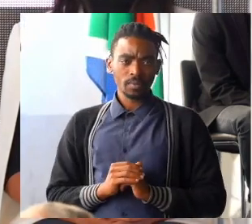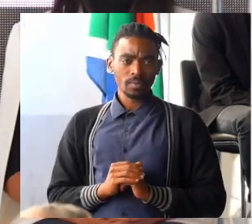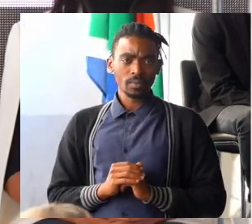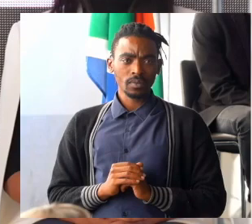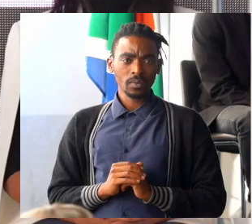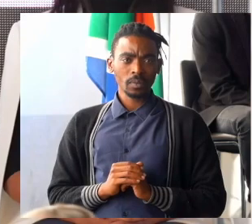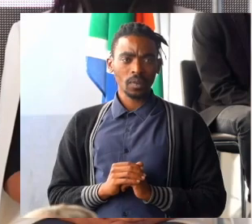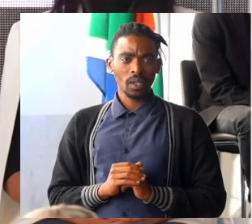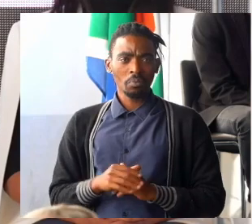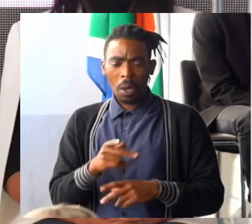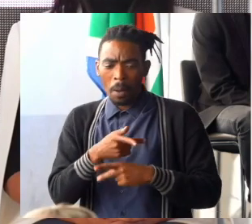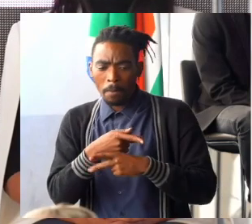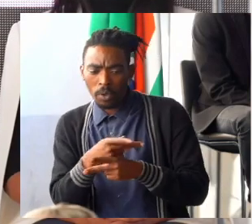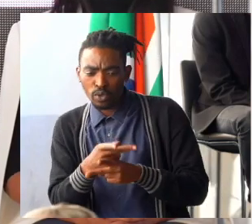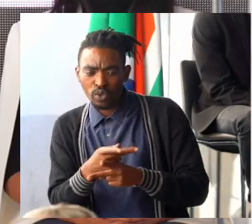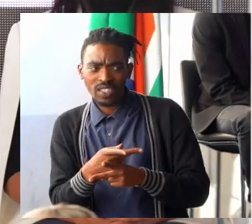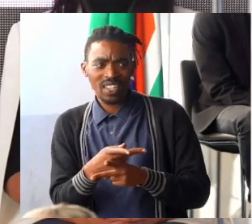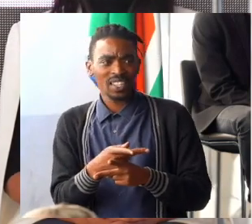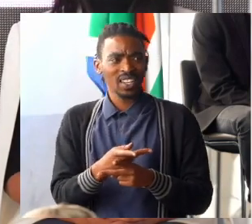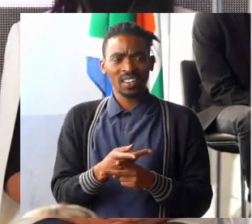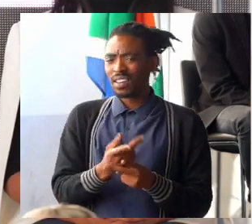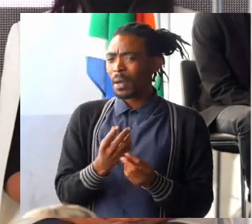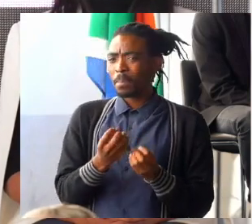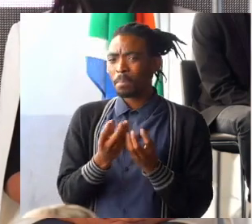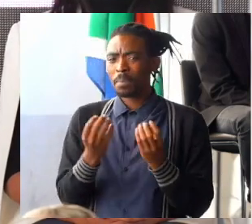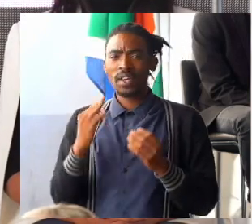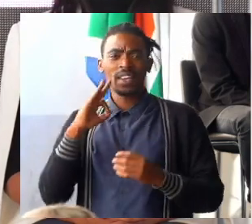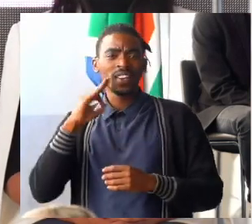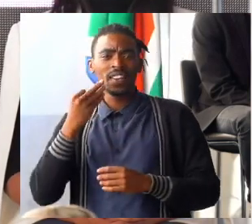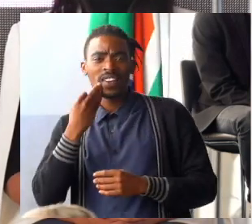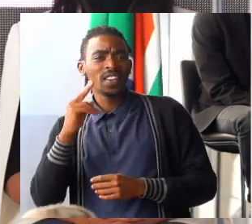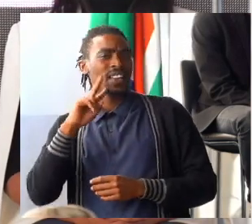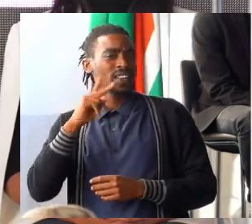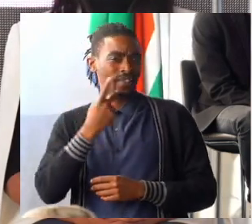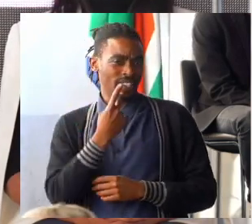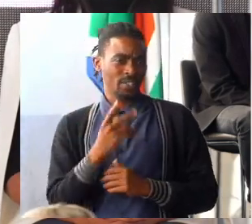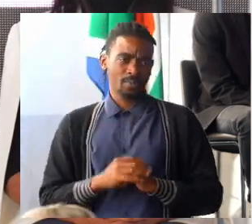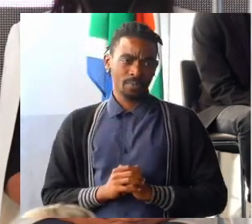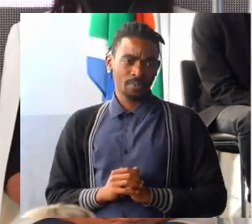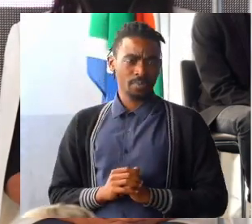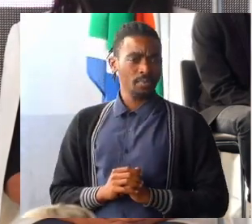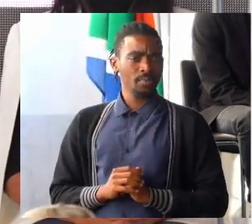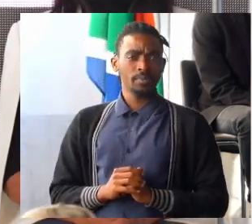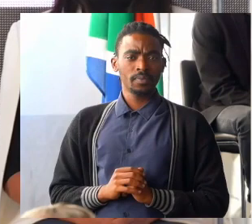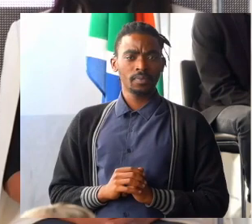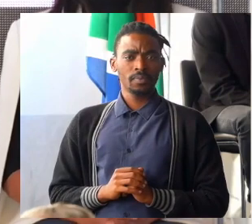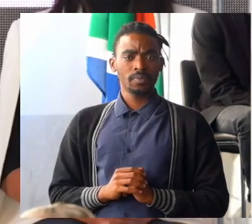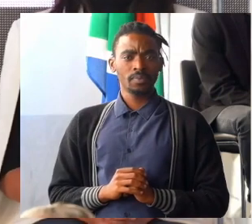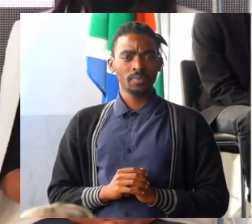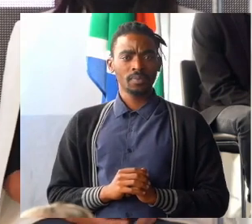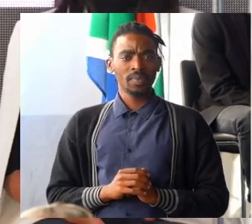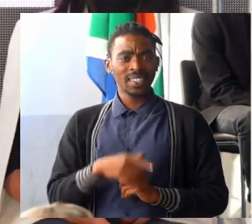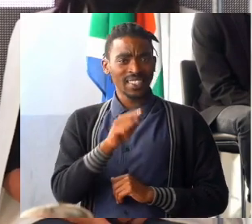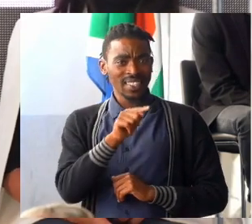We produced osenza, ochechana, osolonzi. Those are